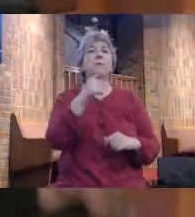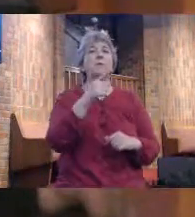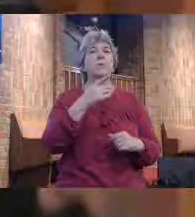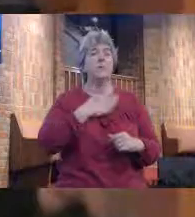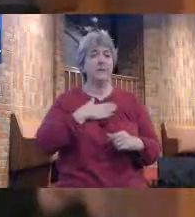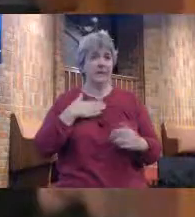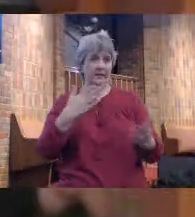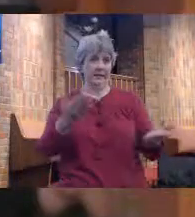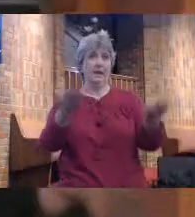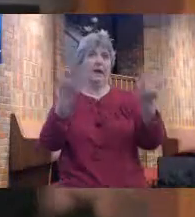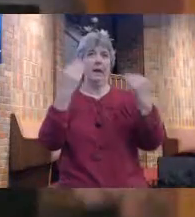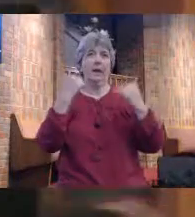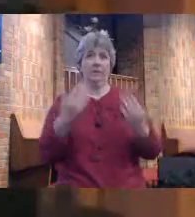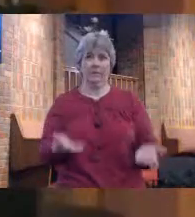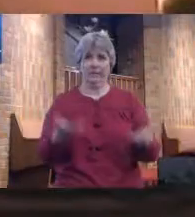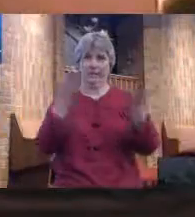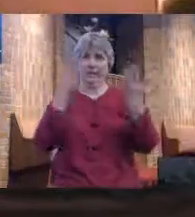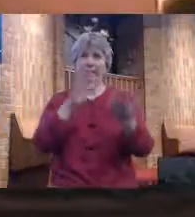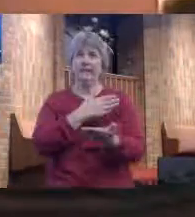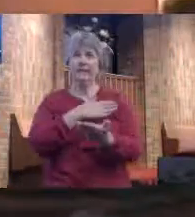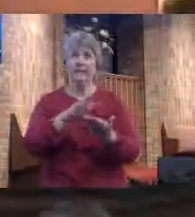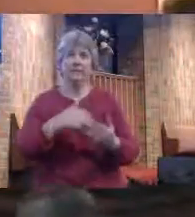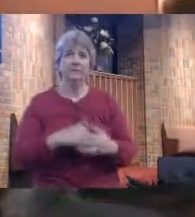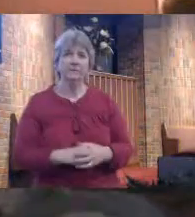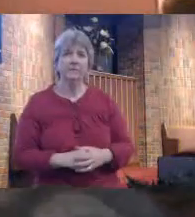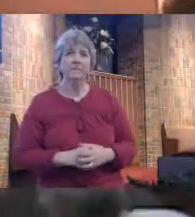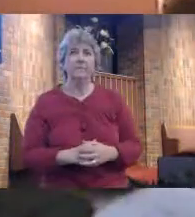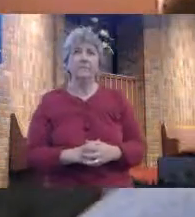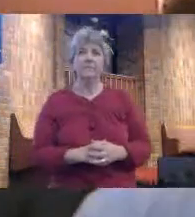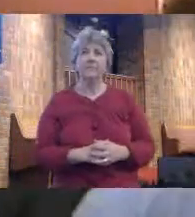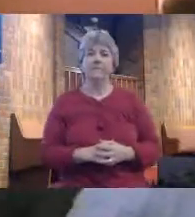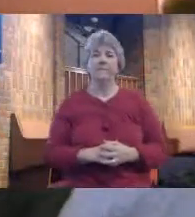you to come as we stand and sing.